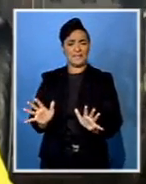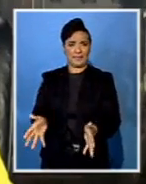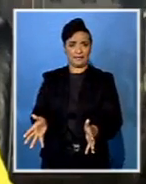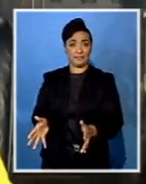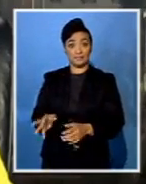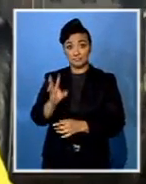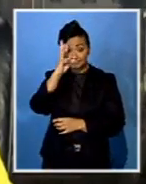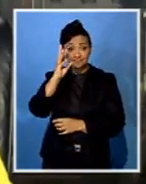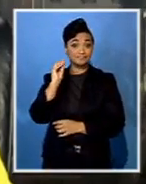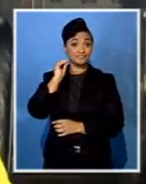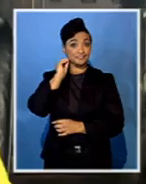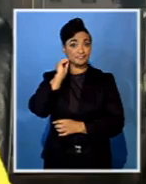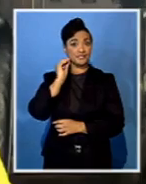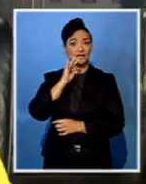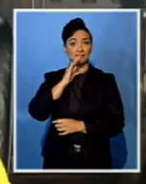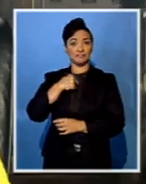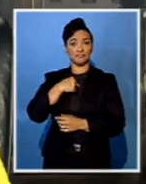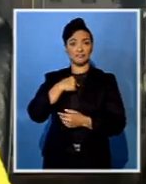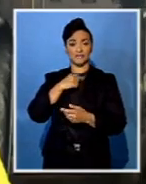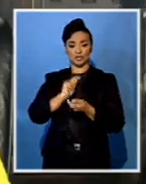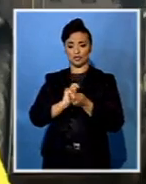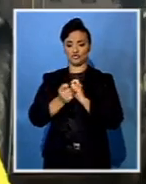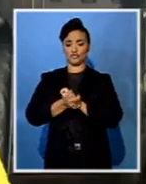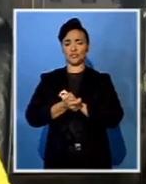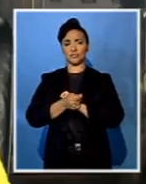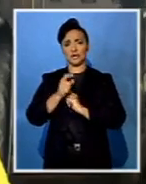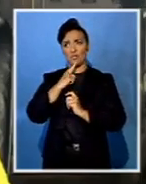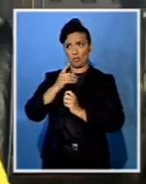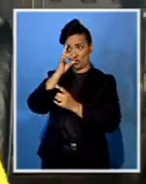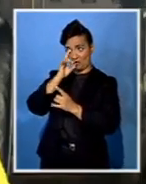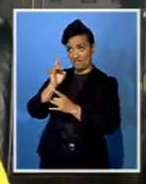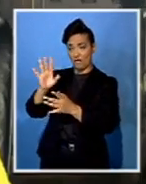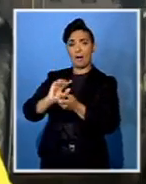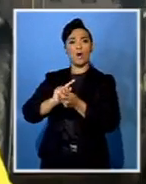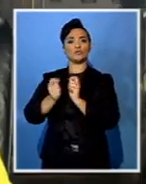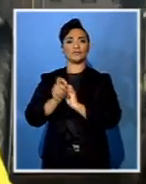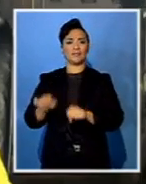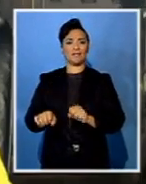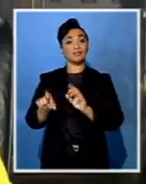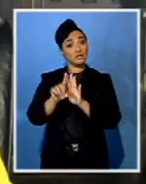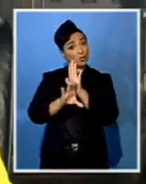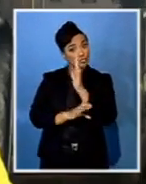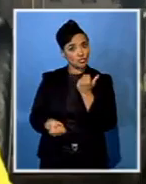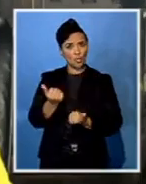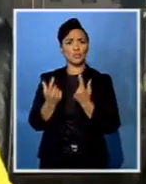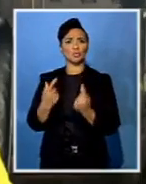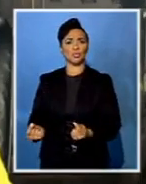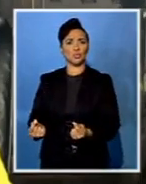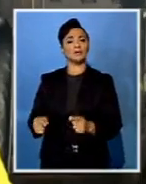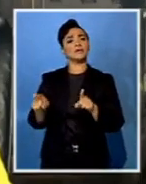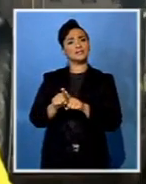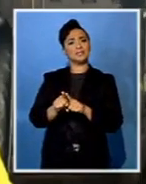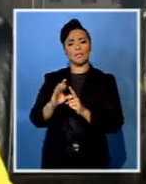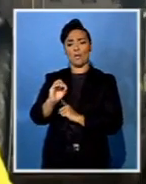Therefore, remember the remedial action of the Public Protector, as well as confirmed by the Constitutional Court, and again on the